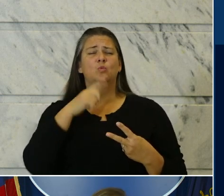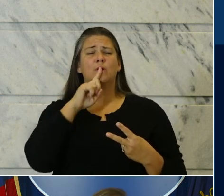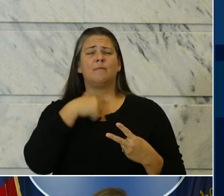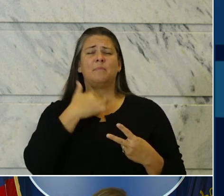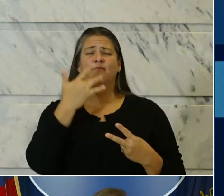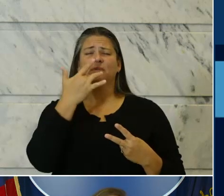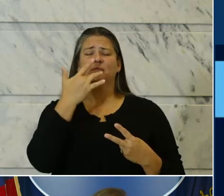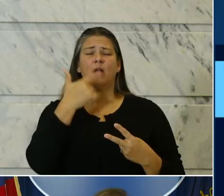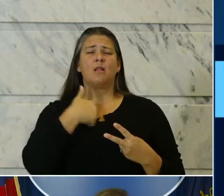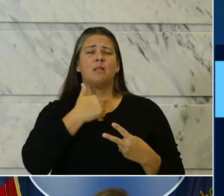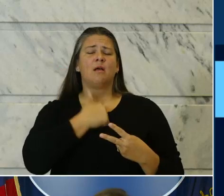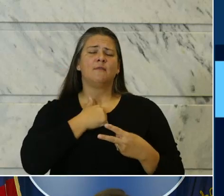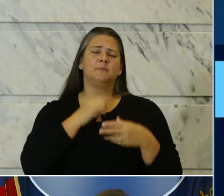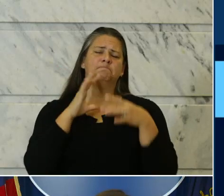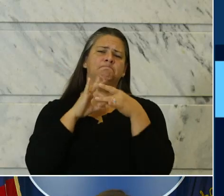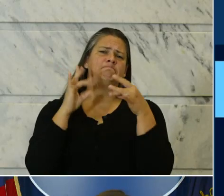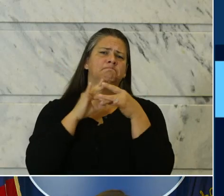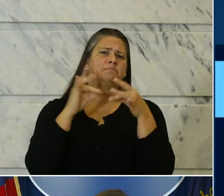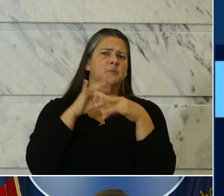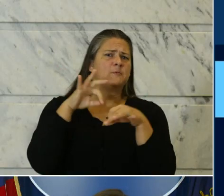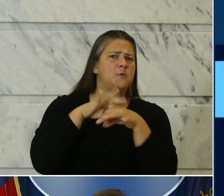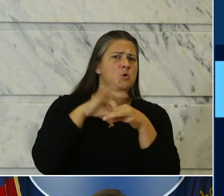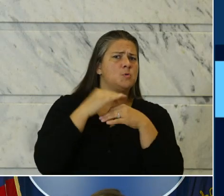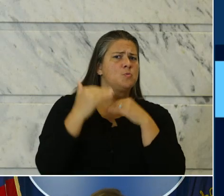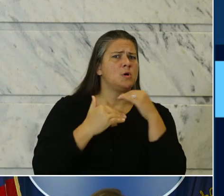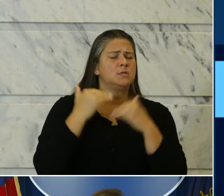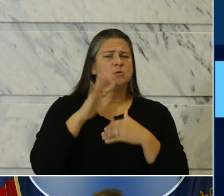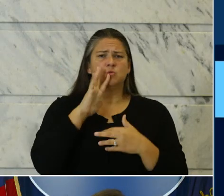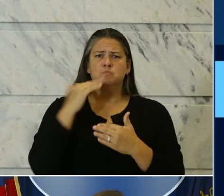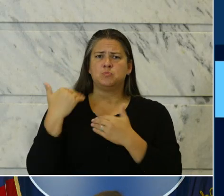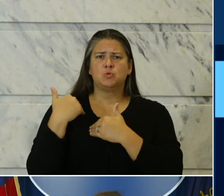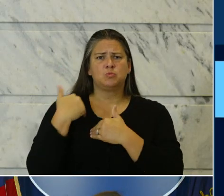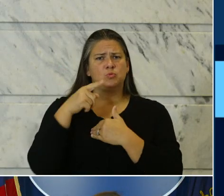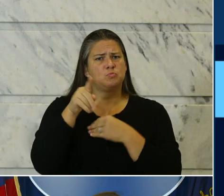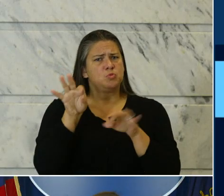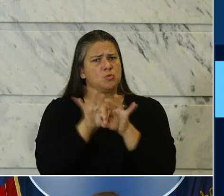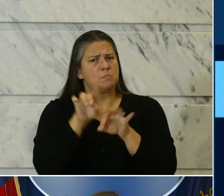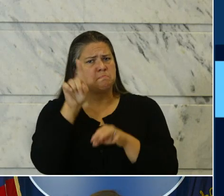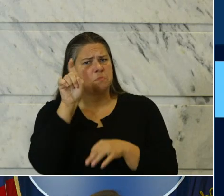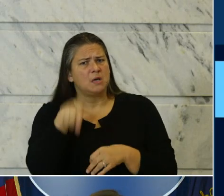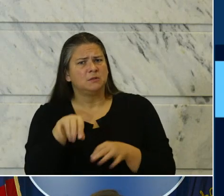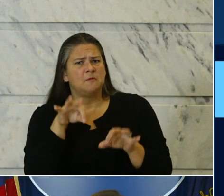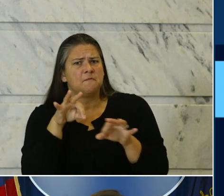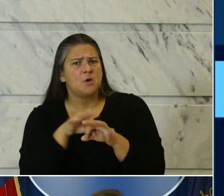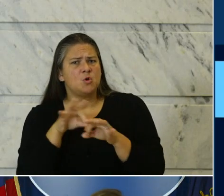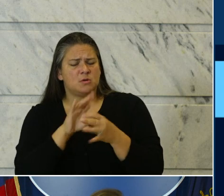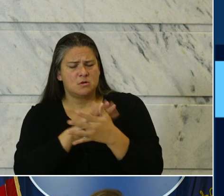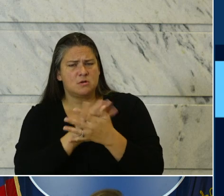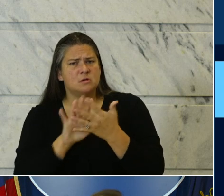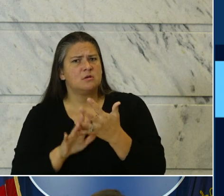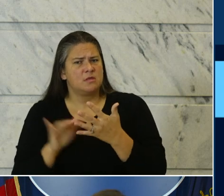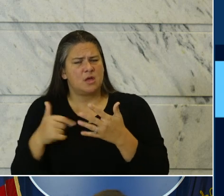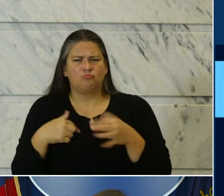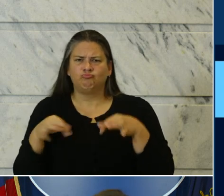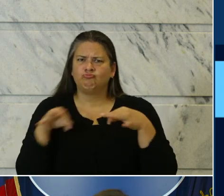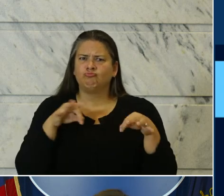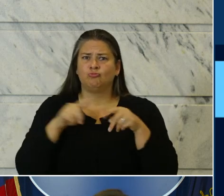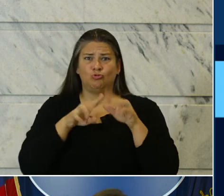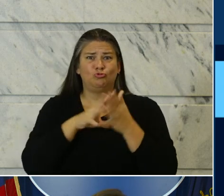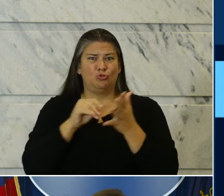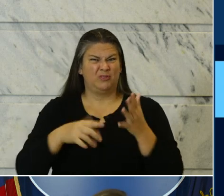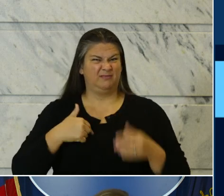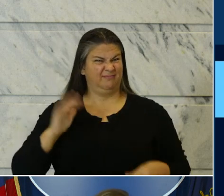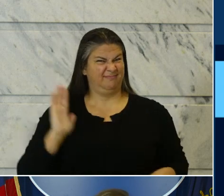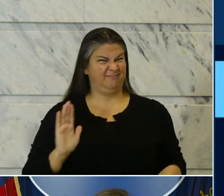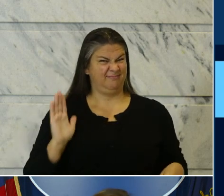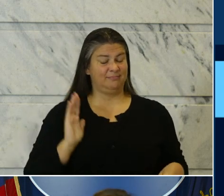democratic process and how important it is to be a responsible citizen and vote. As we all know, there is record turnout expected